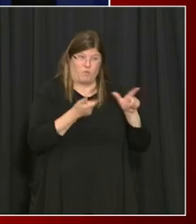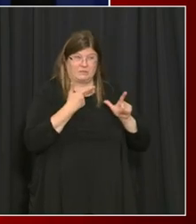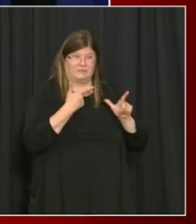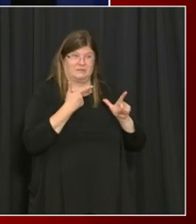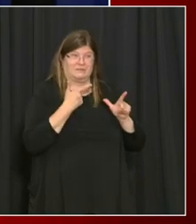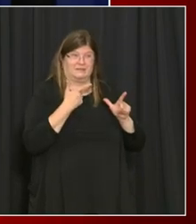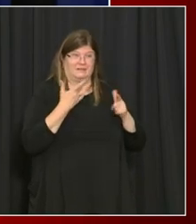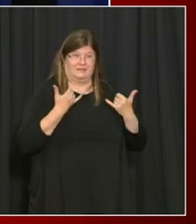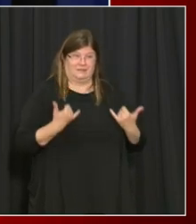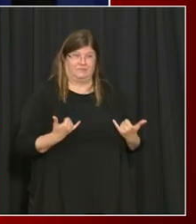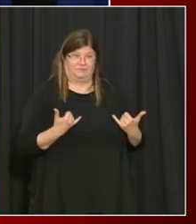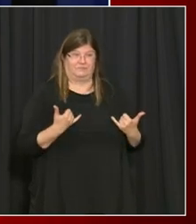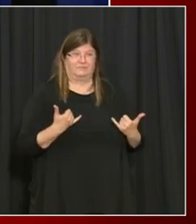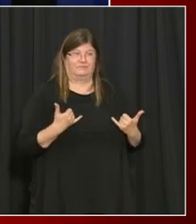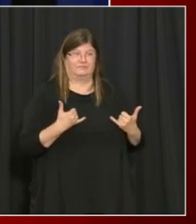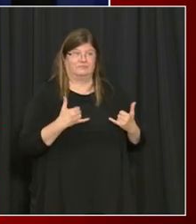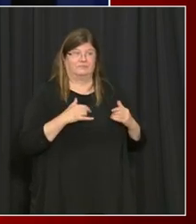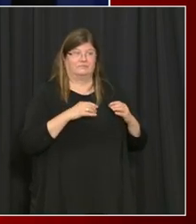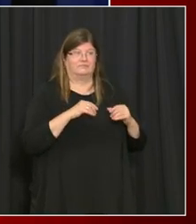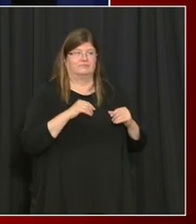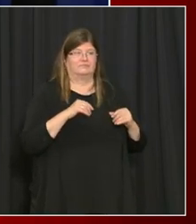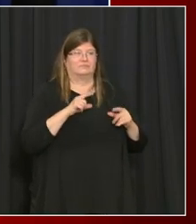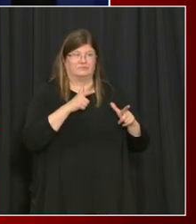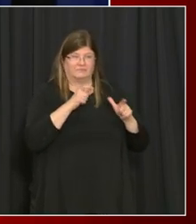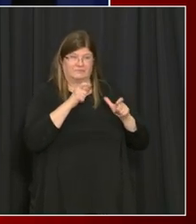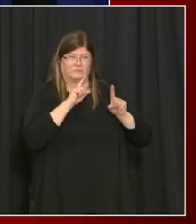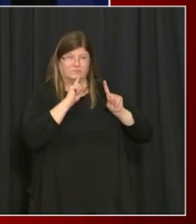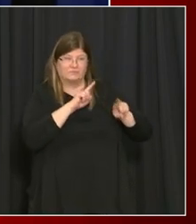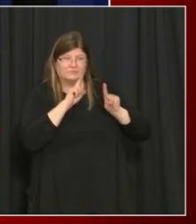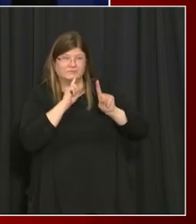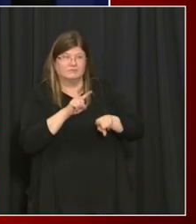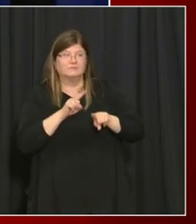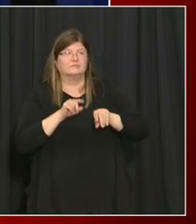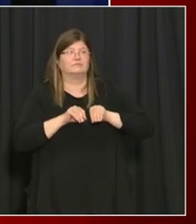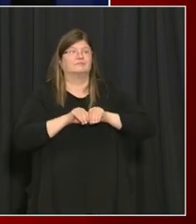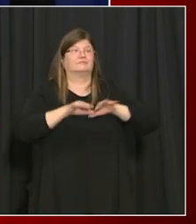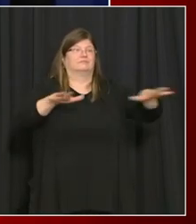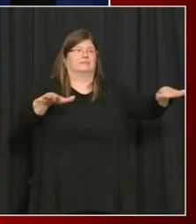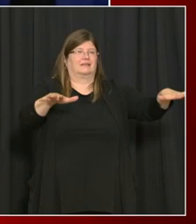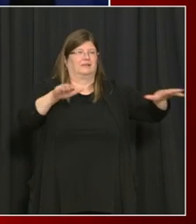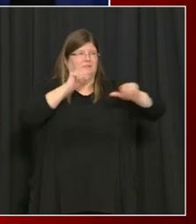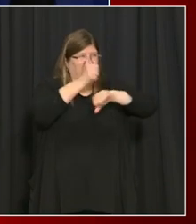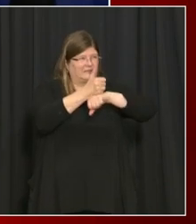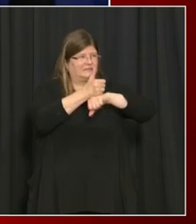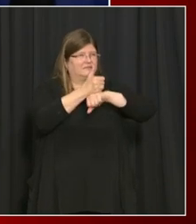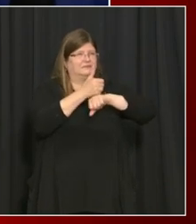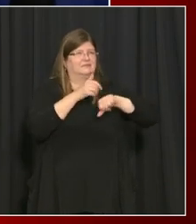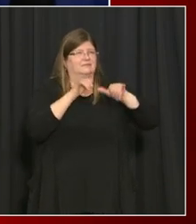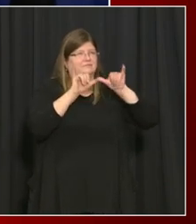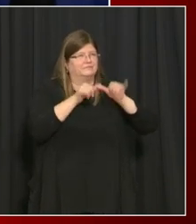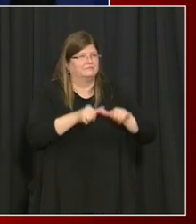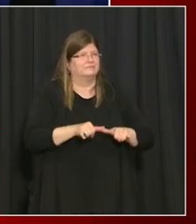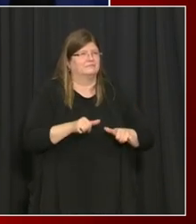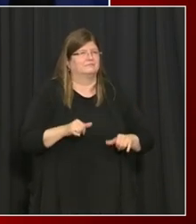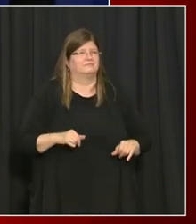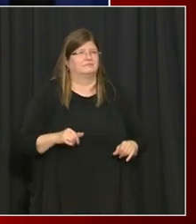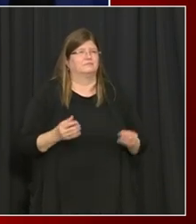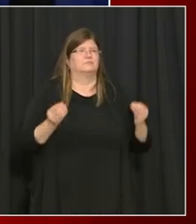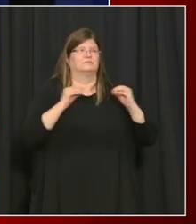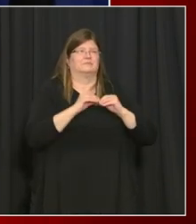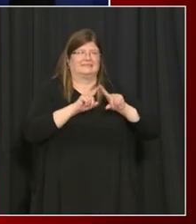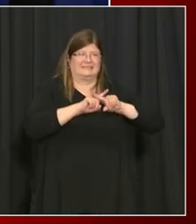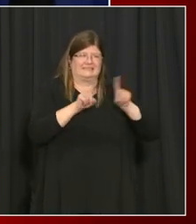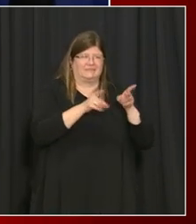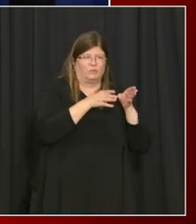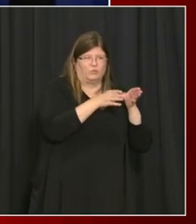in those congregate settings, to quickly respond to an outbreak and put measures, controlled measures in place in a much different way